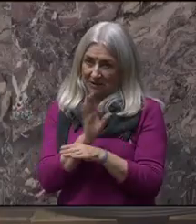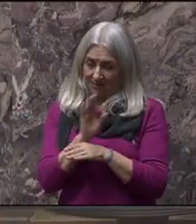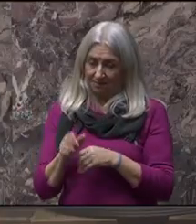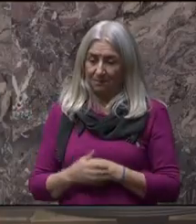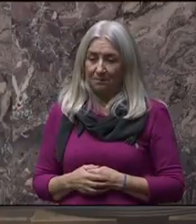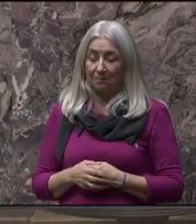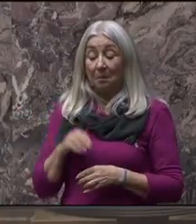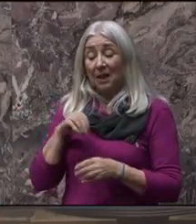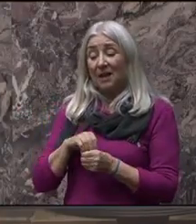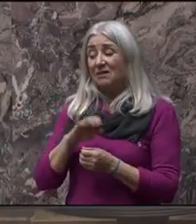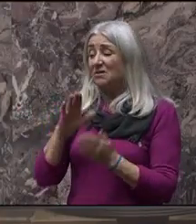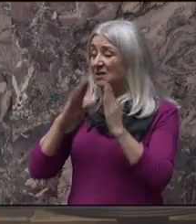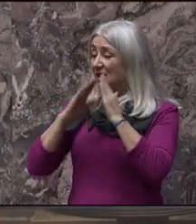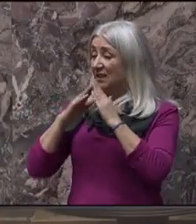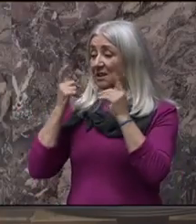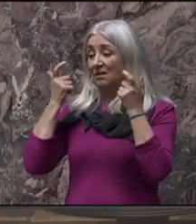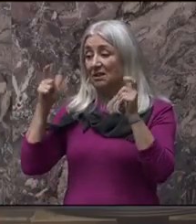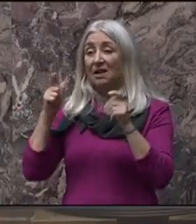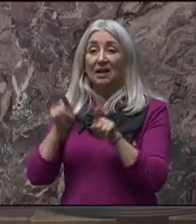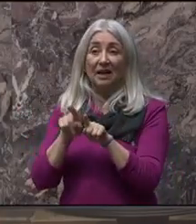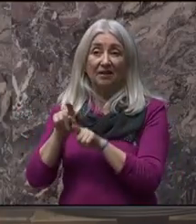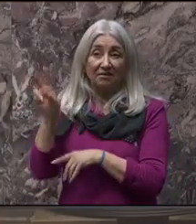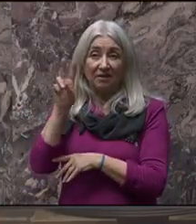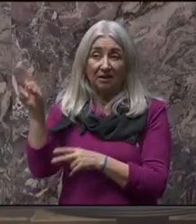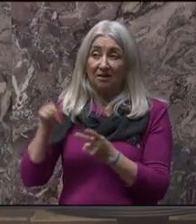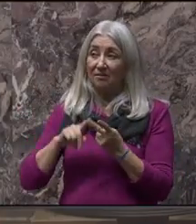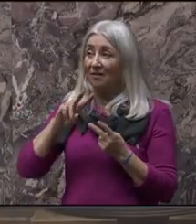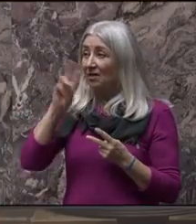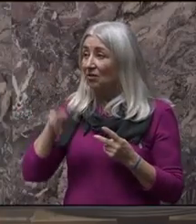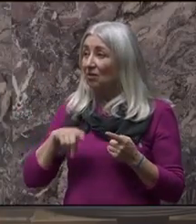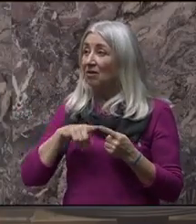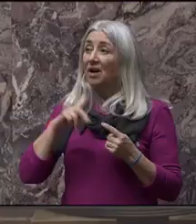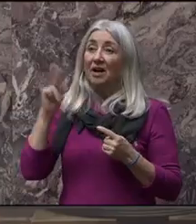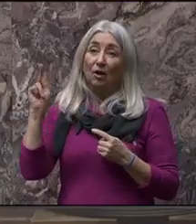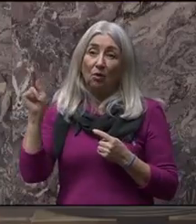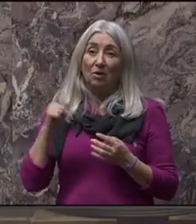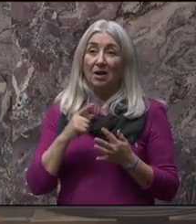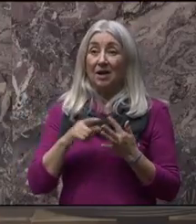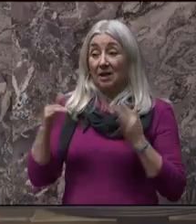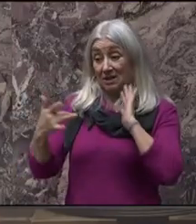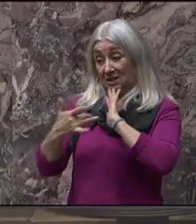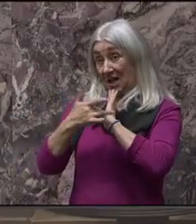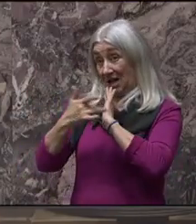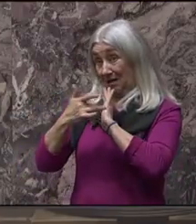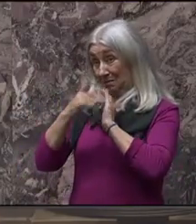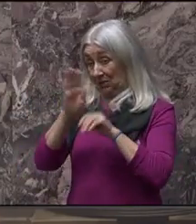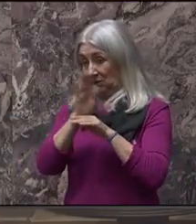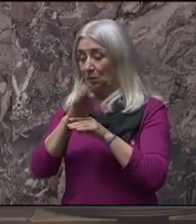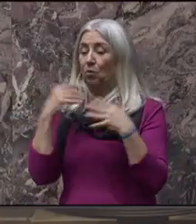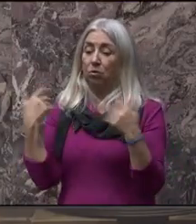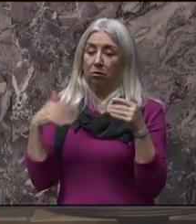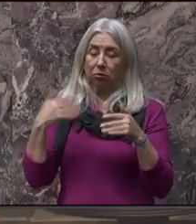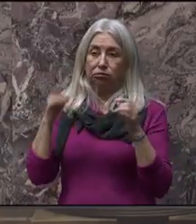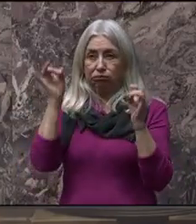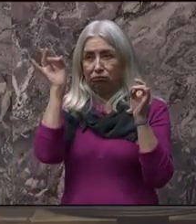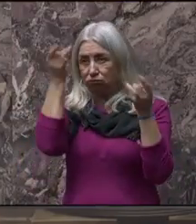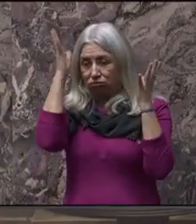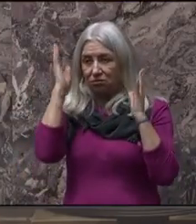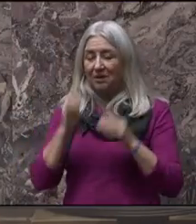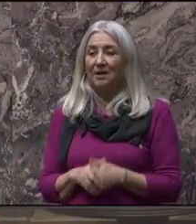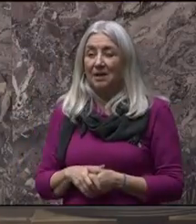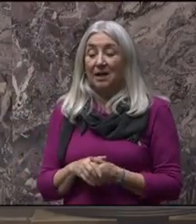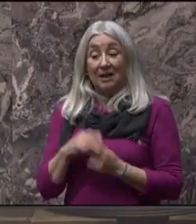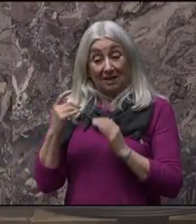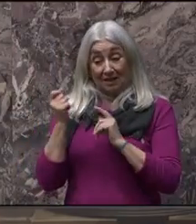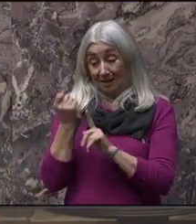In centers like Vancouver, Surrey, Victoria, and Kelowna, BC's tech sector is vibrant. Last year,